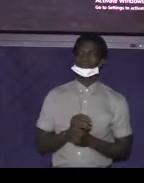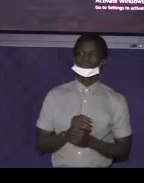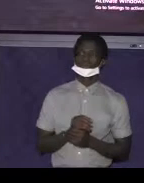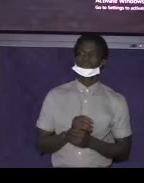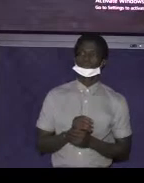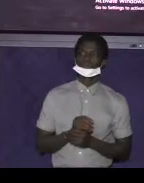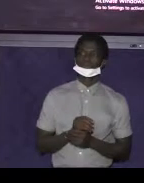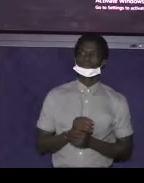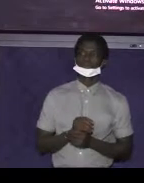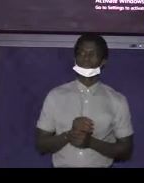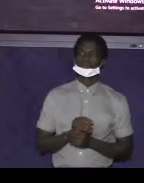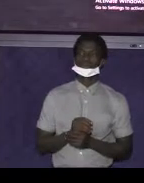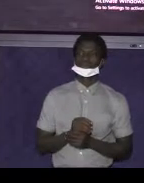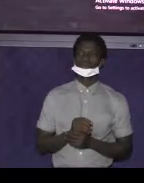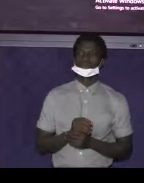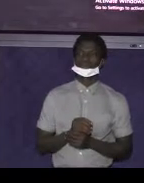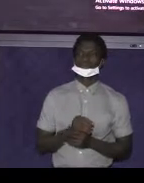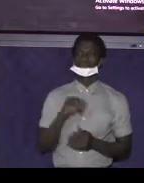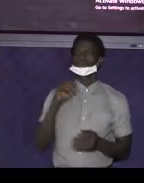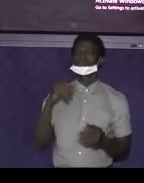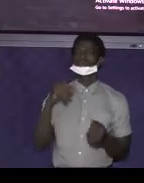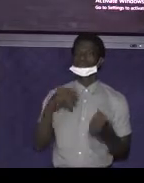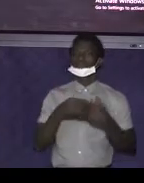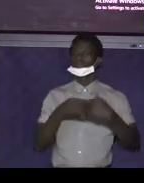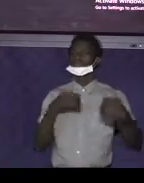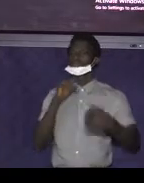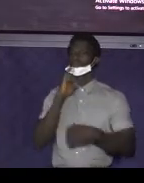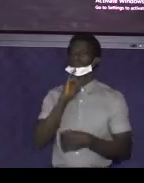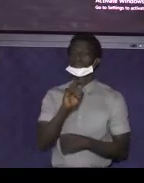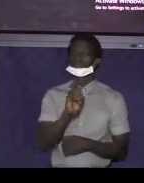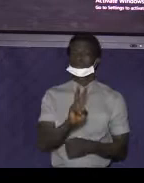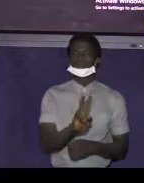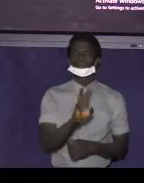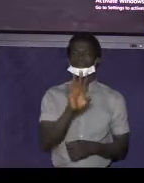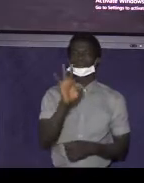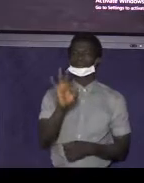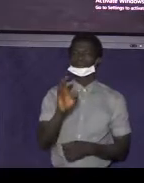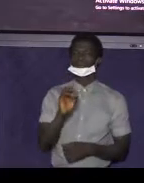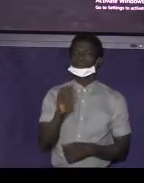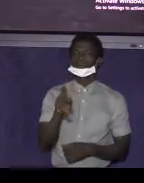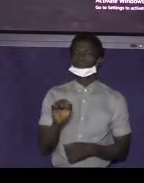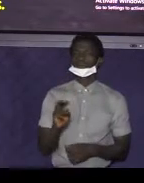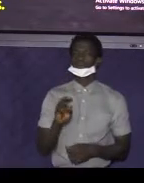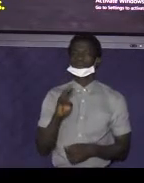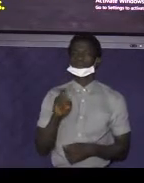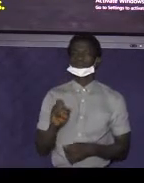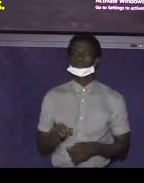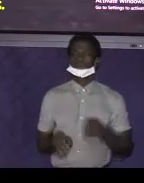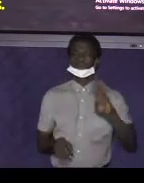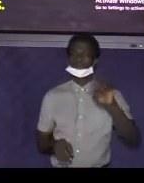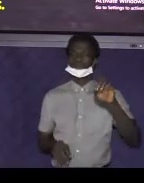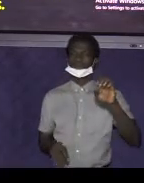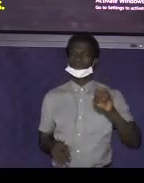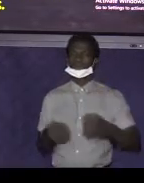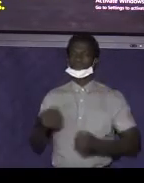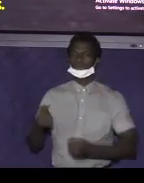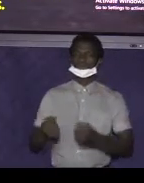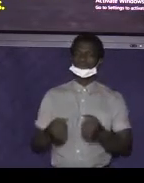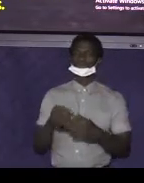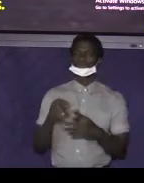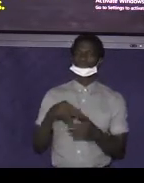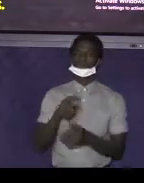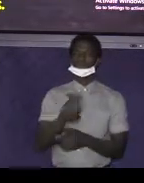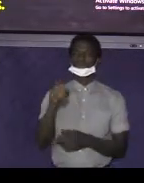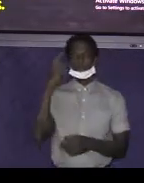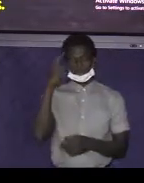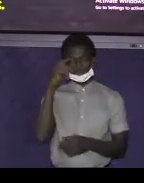see. Of course, distance is 290 kilometers, and that means that Mr. Bade drove, or he has traveled